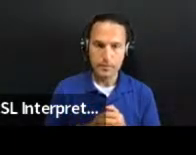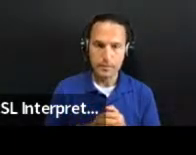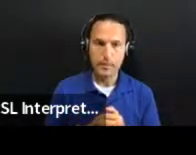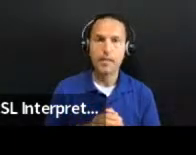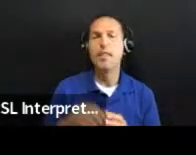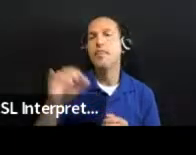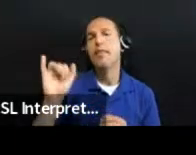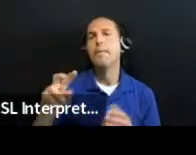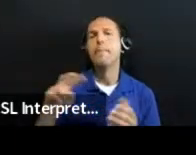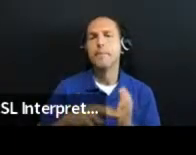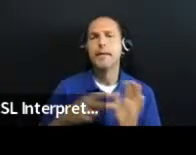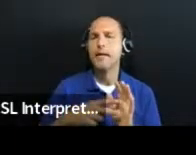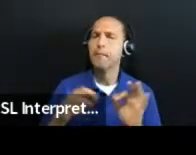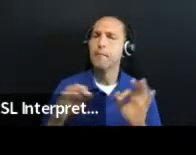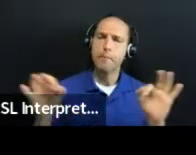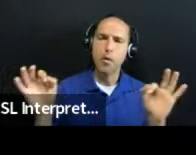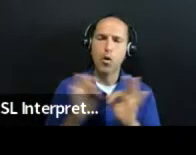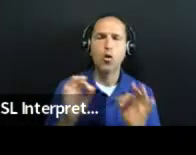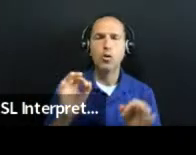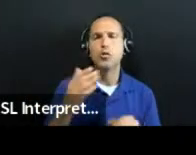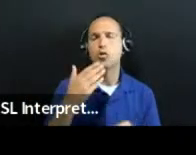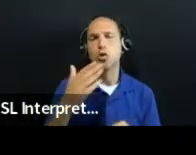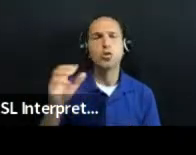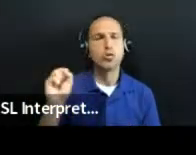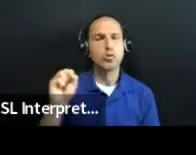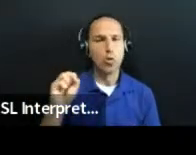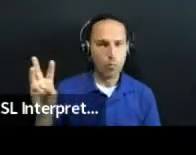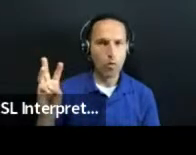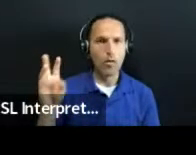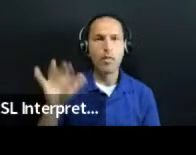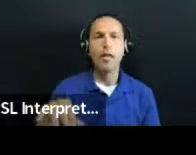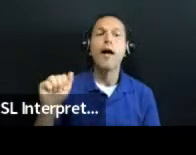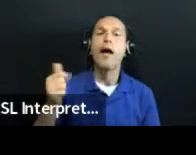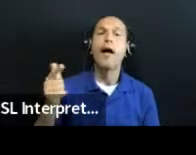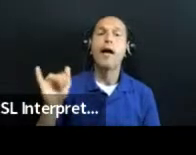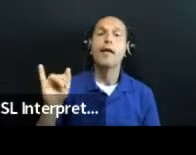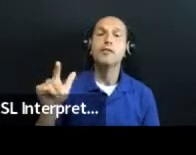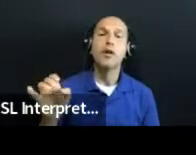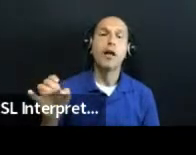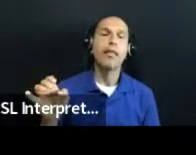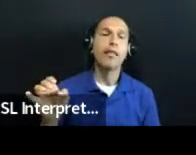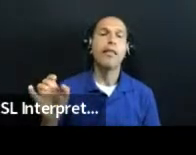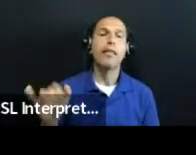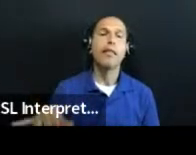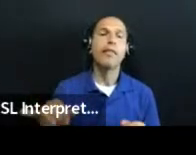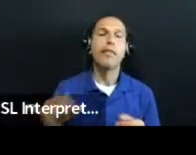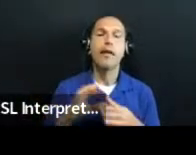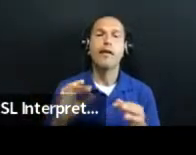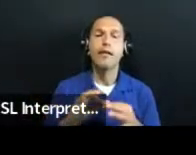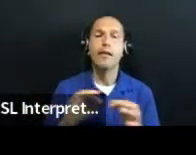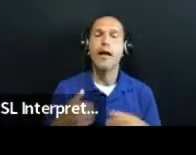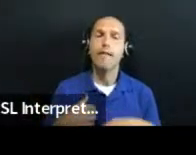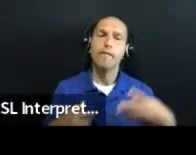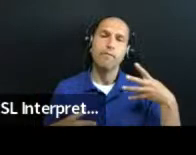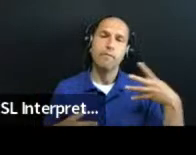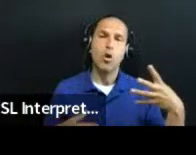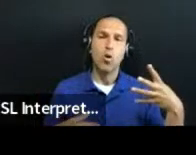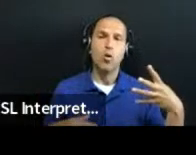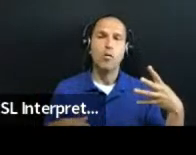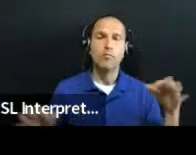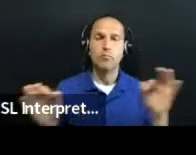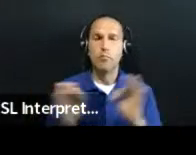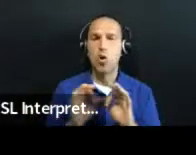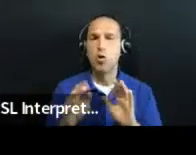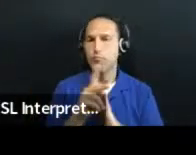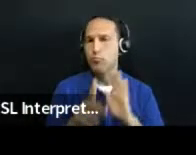to me, it's the key to good software. And the Agile Manifesto has 4 key